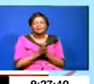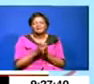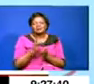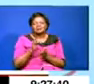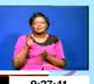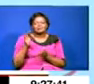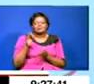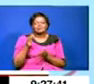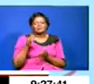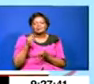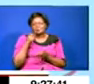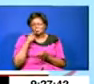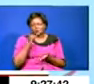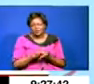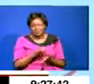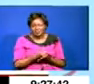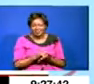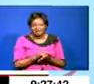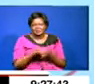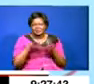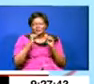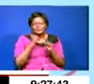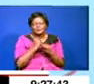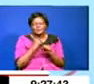Mr. Edward here that they could be doing